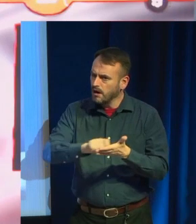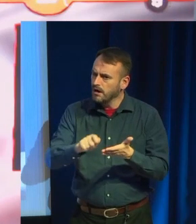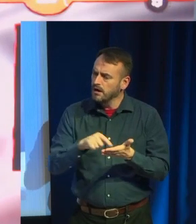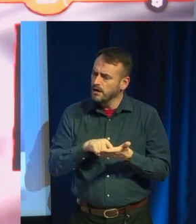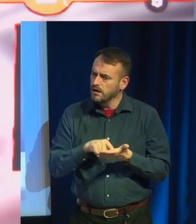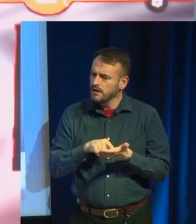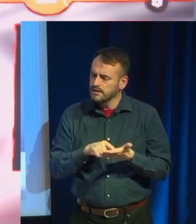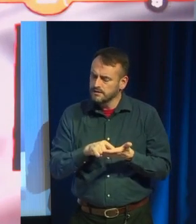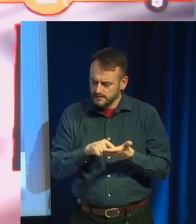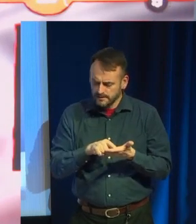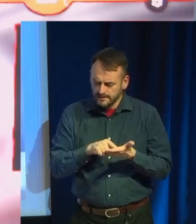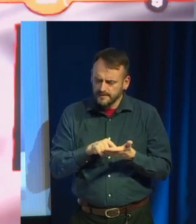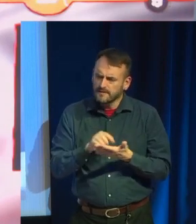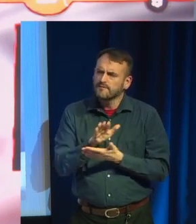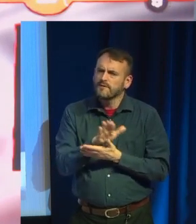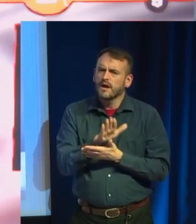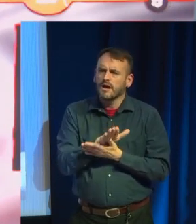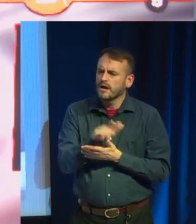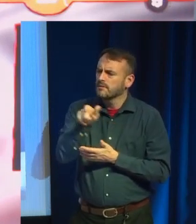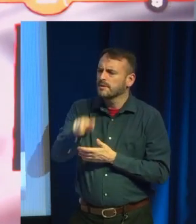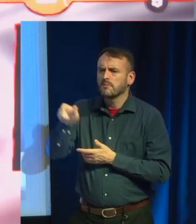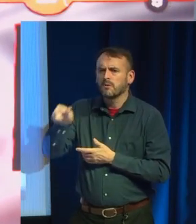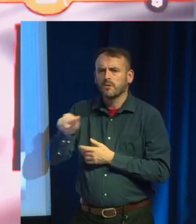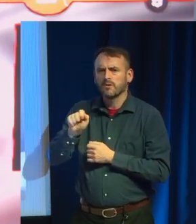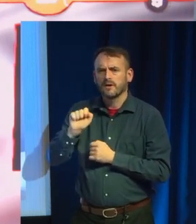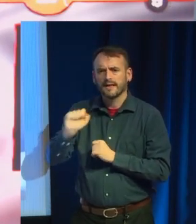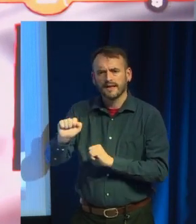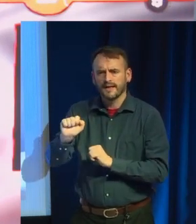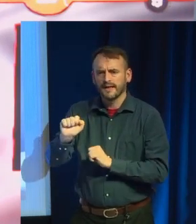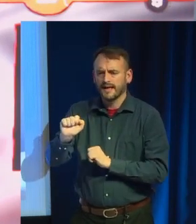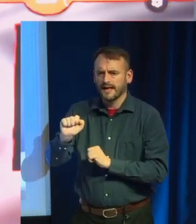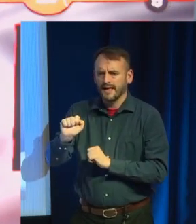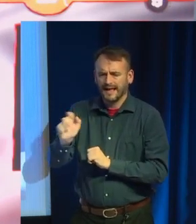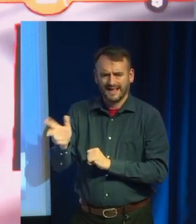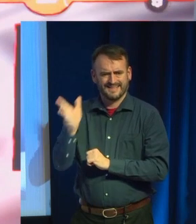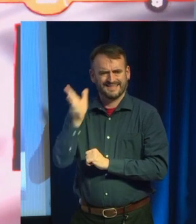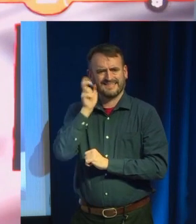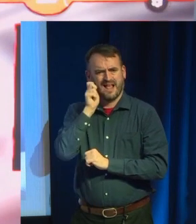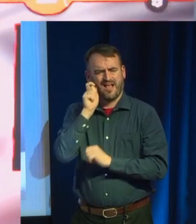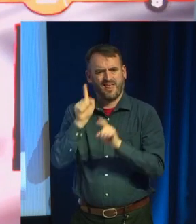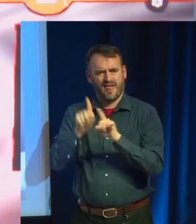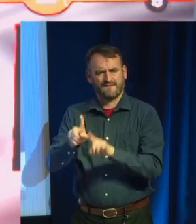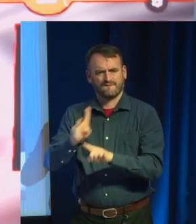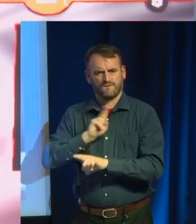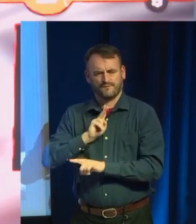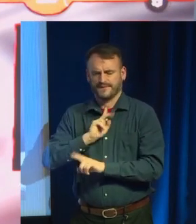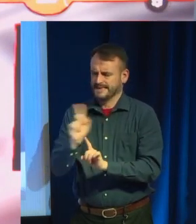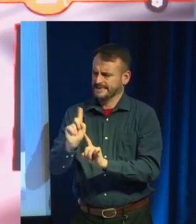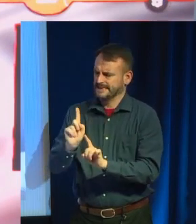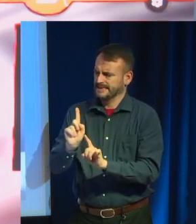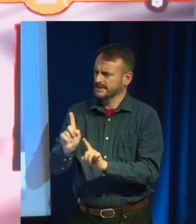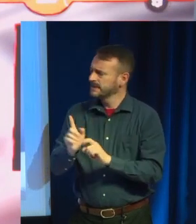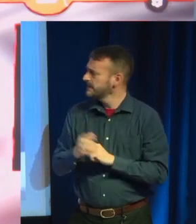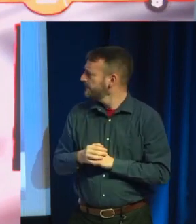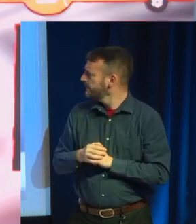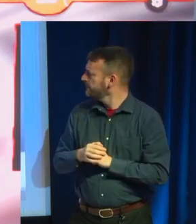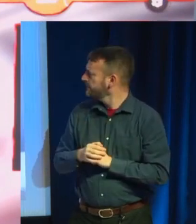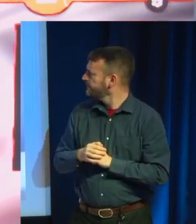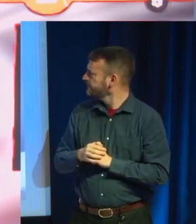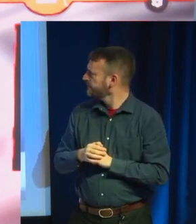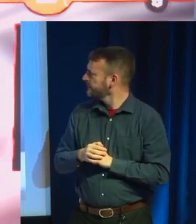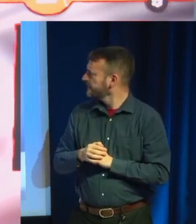thing, focus on what they sound like, not what they look like. And by they, I mean the characters, obviously. This may